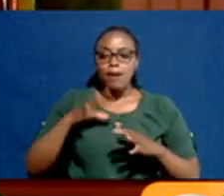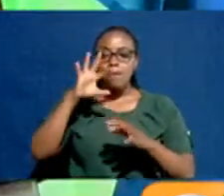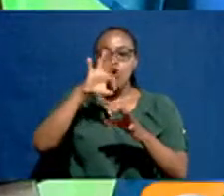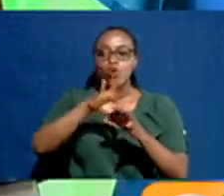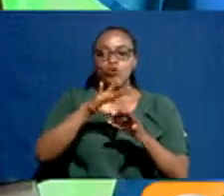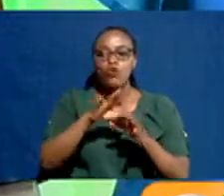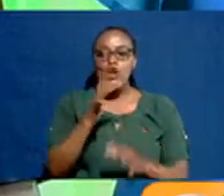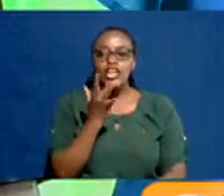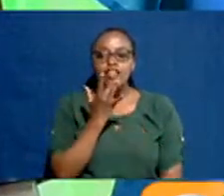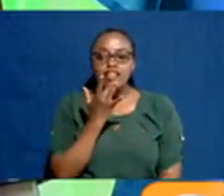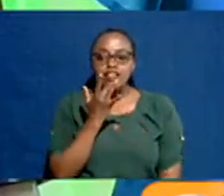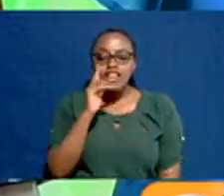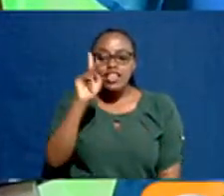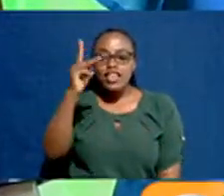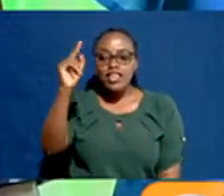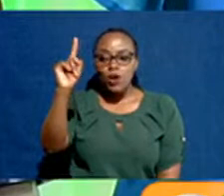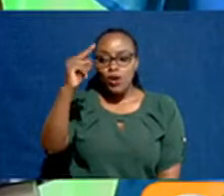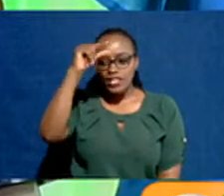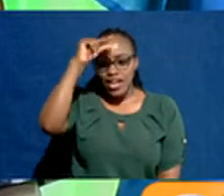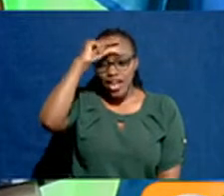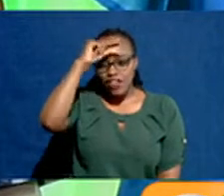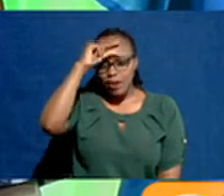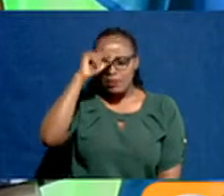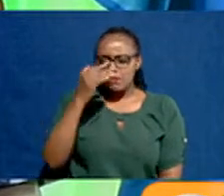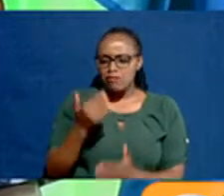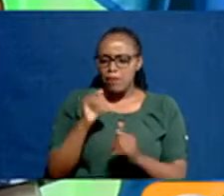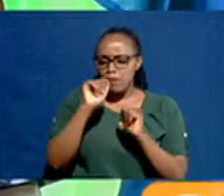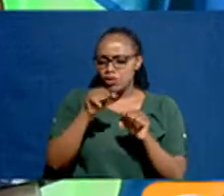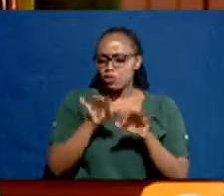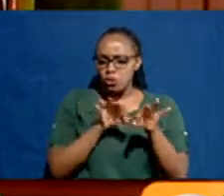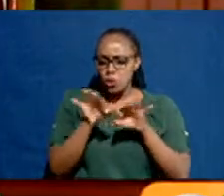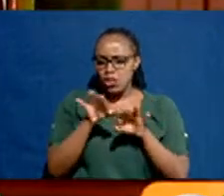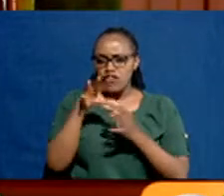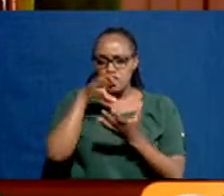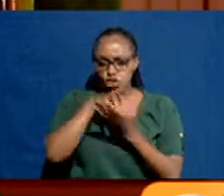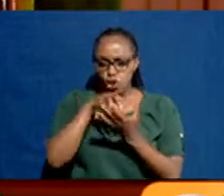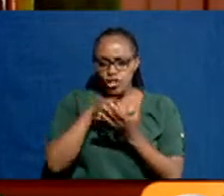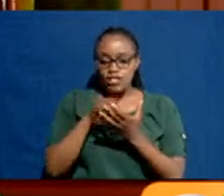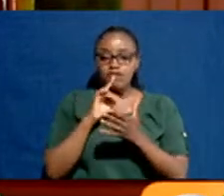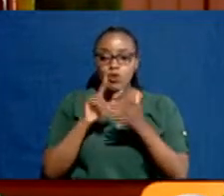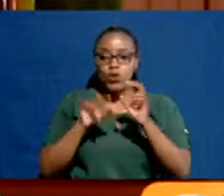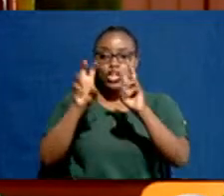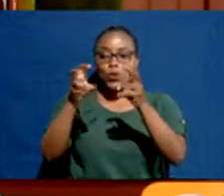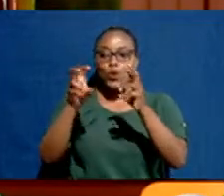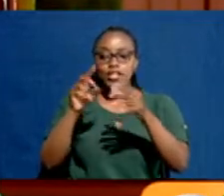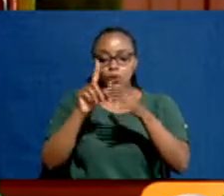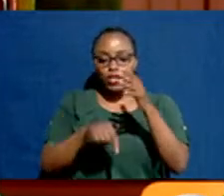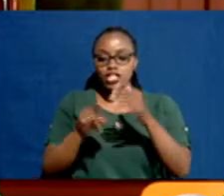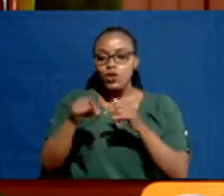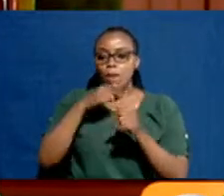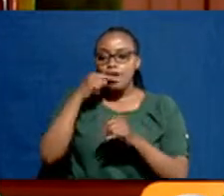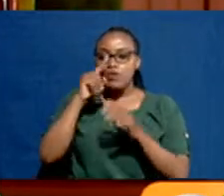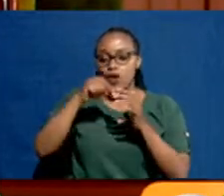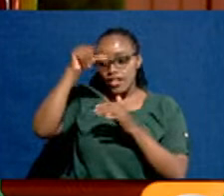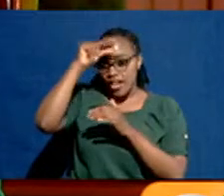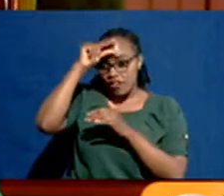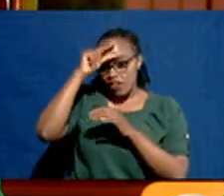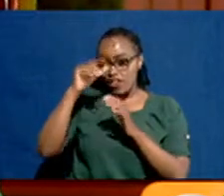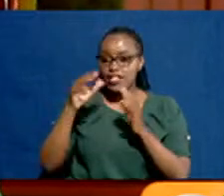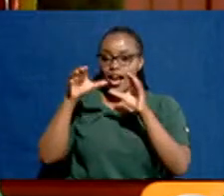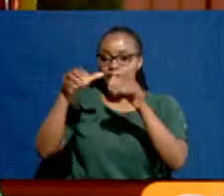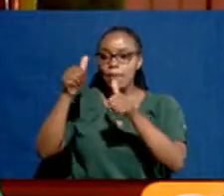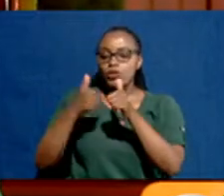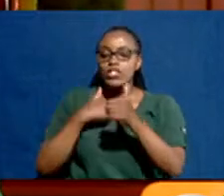favor of the Kenya Kwanza government. Just perhaps to put the words into context, quote unquote, this is what you mentioned, the government is a company that